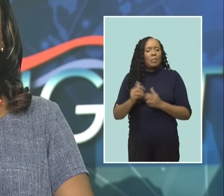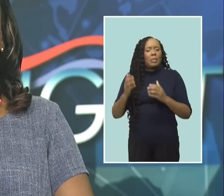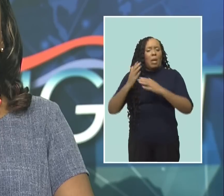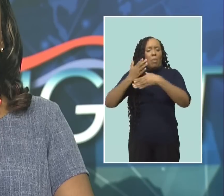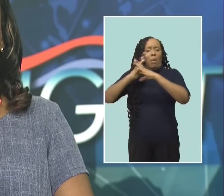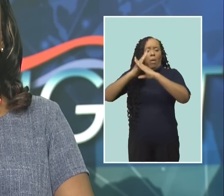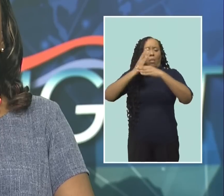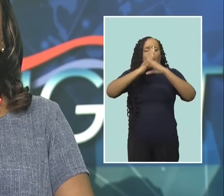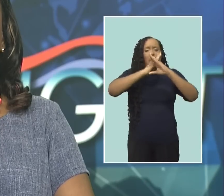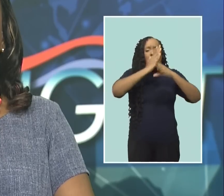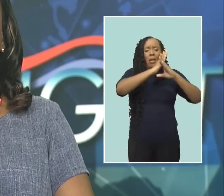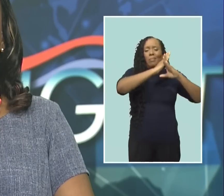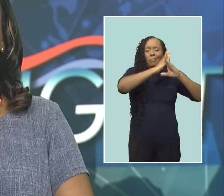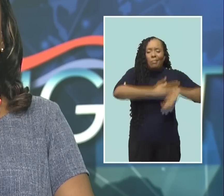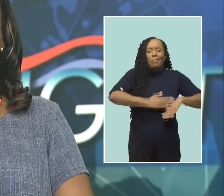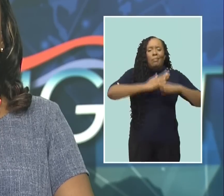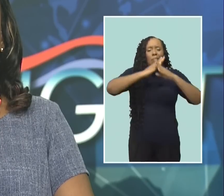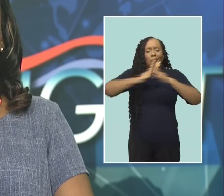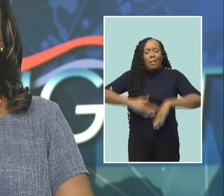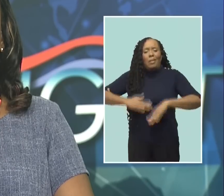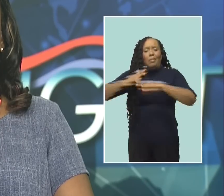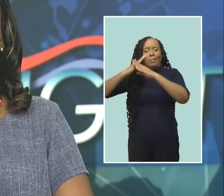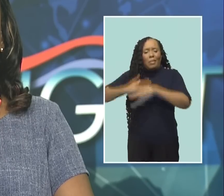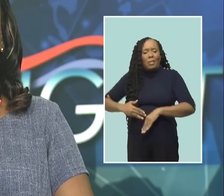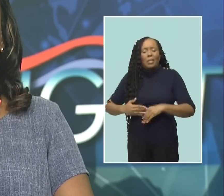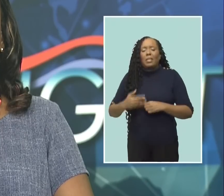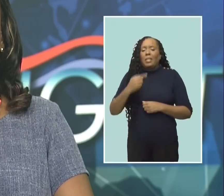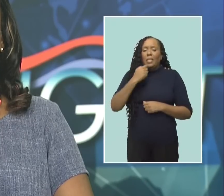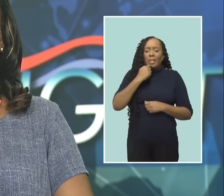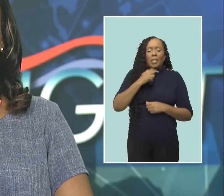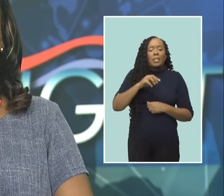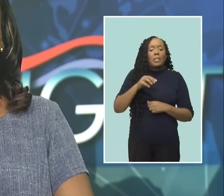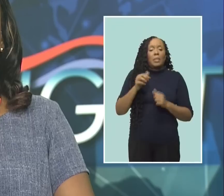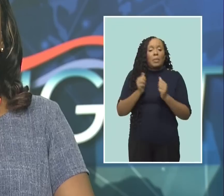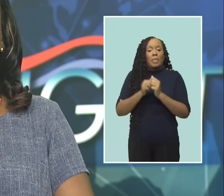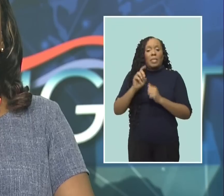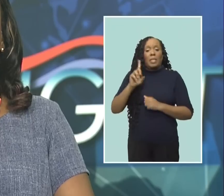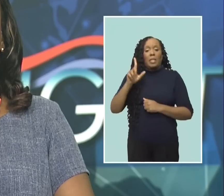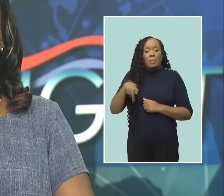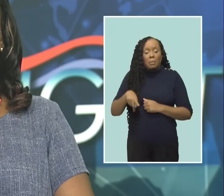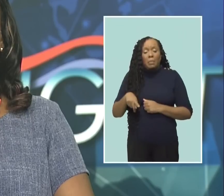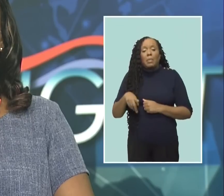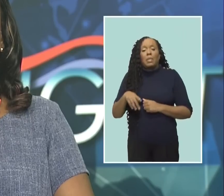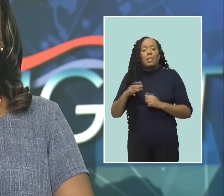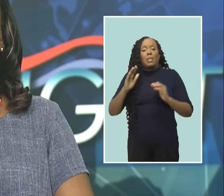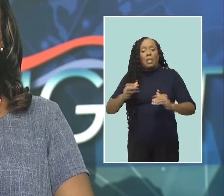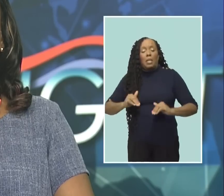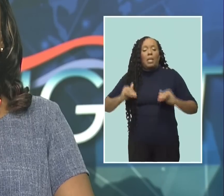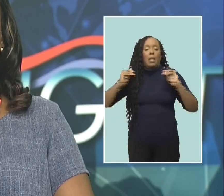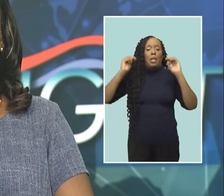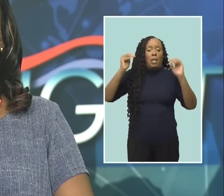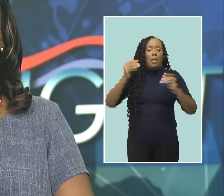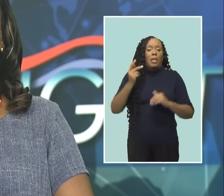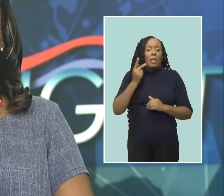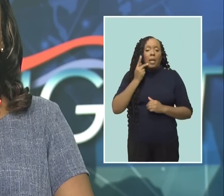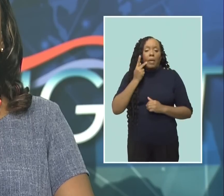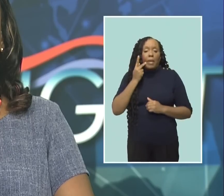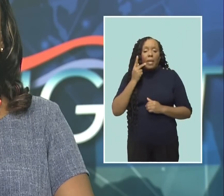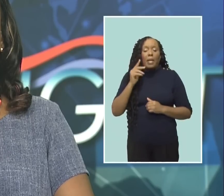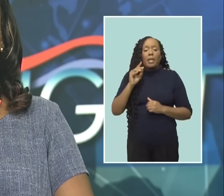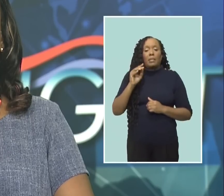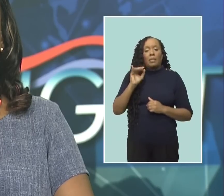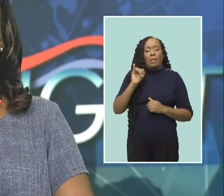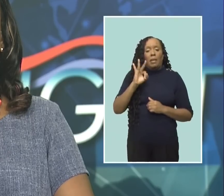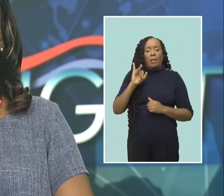of barriers. Mr. Thorne recognized strides made under the DLP and the elevation of then-Senator Carrie Ann Eiffel